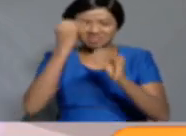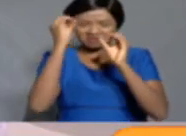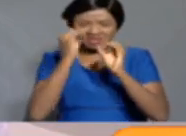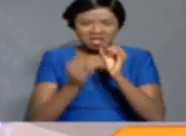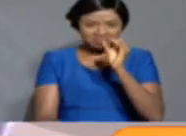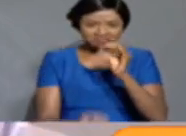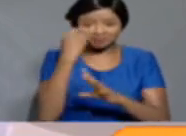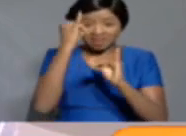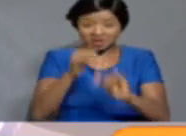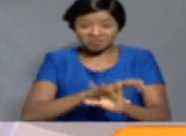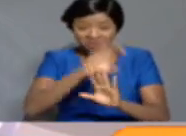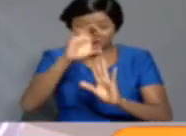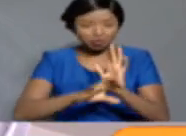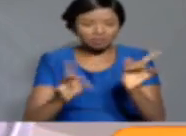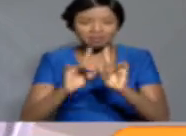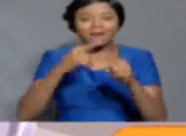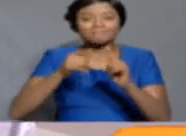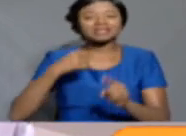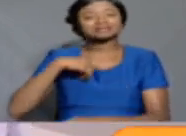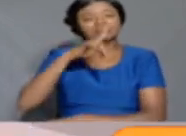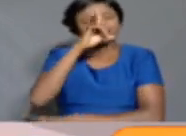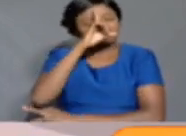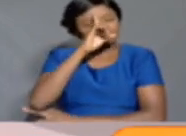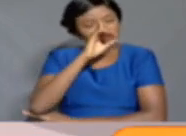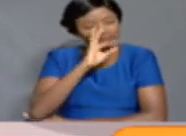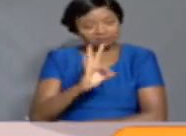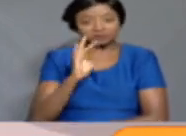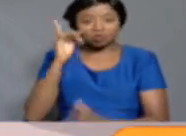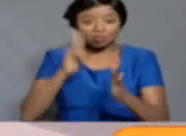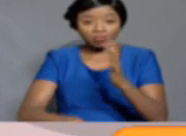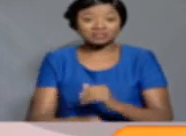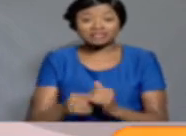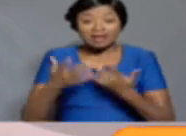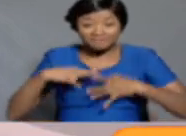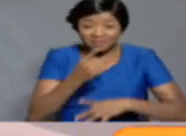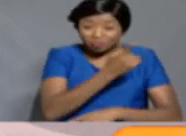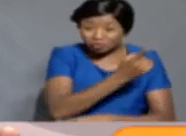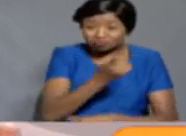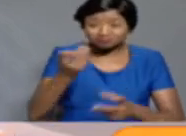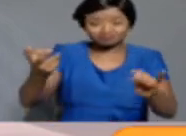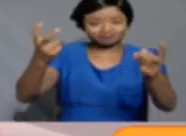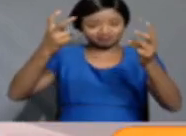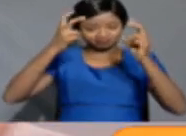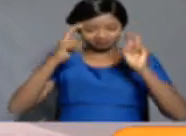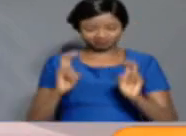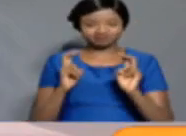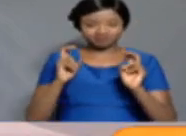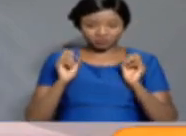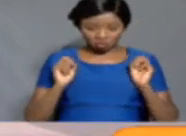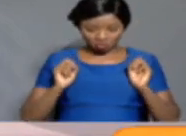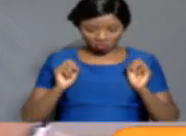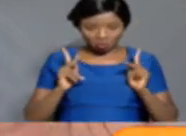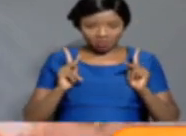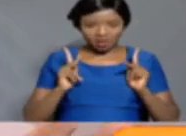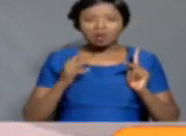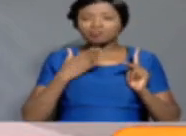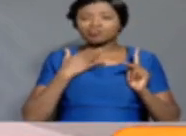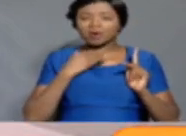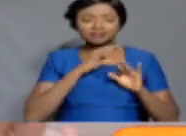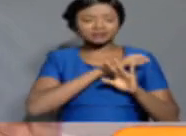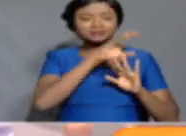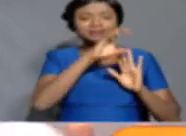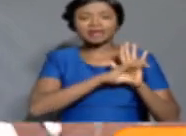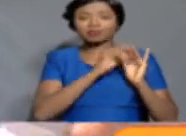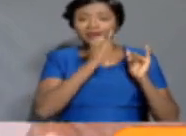curriculum. I think what is critical for me is this. Why can these people sit down and agree, okay, fine, we want to do CBC or whatever it